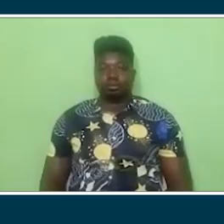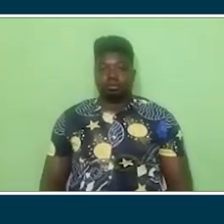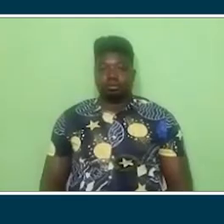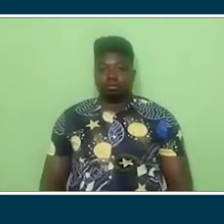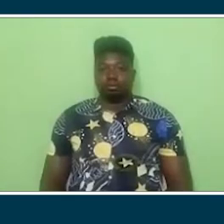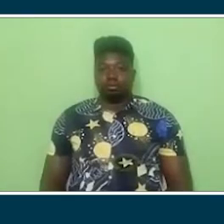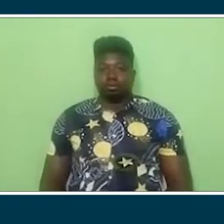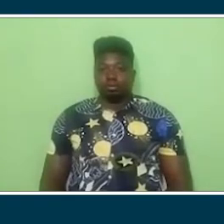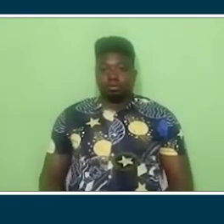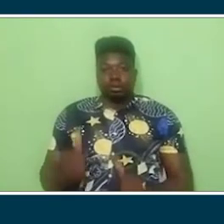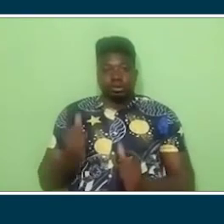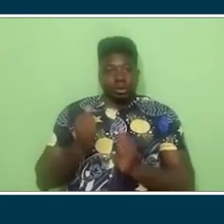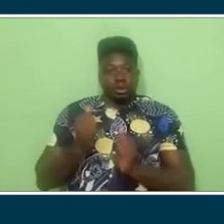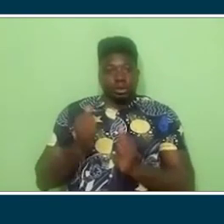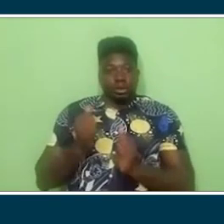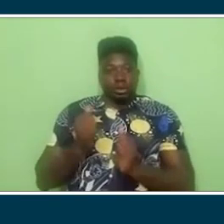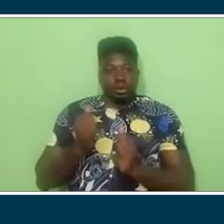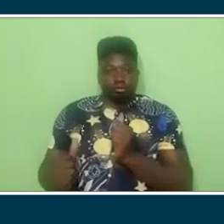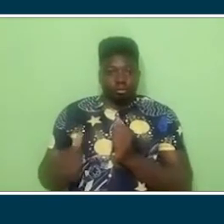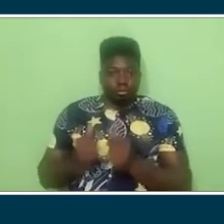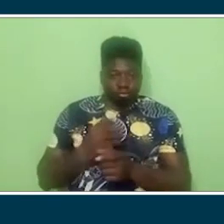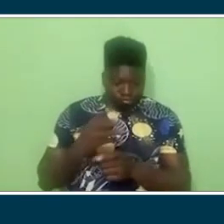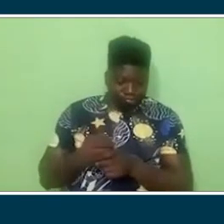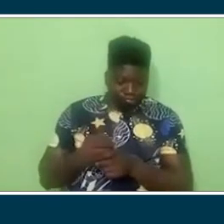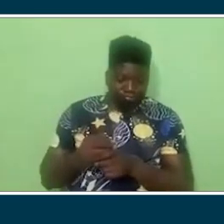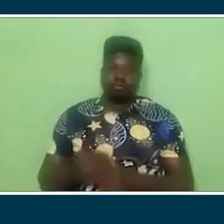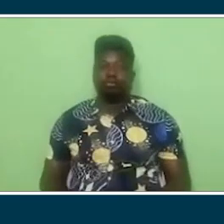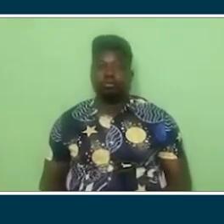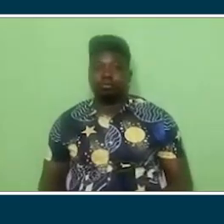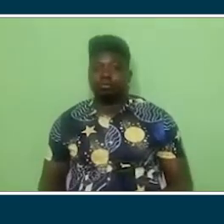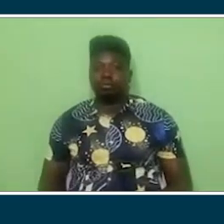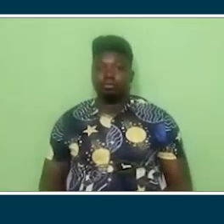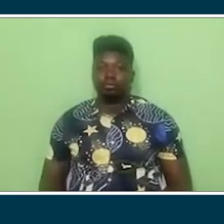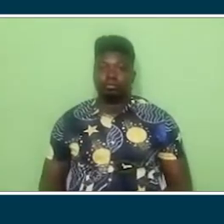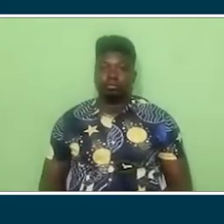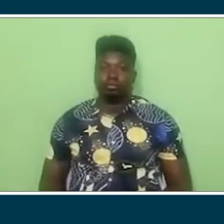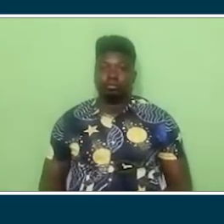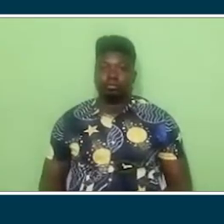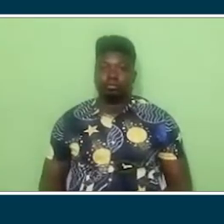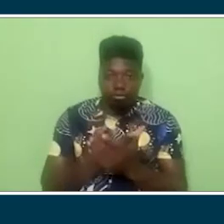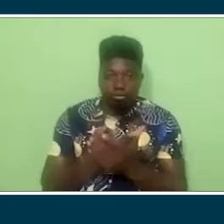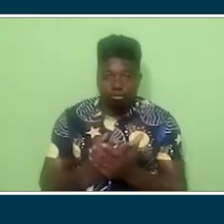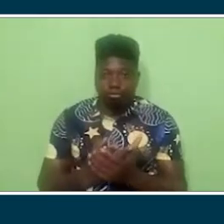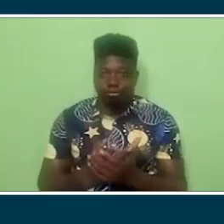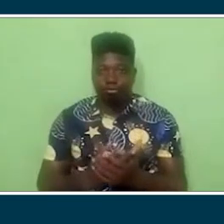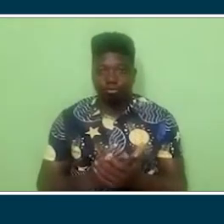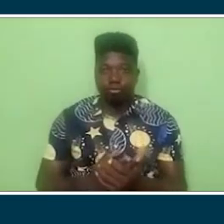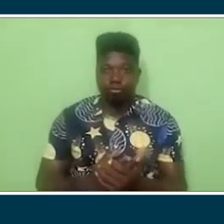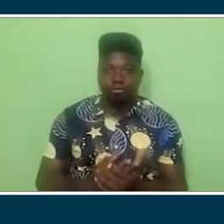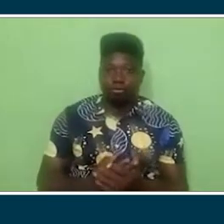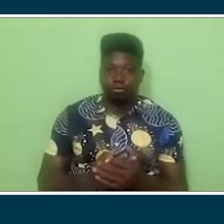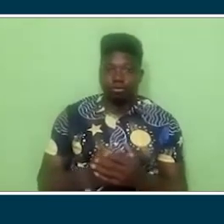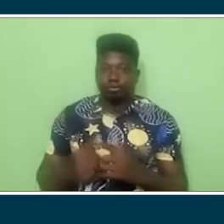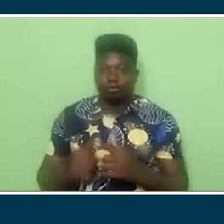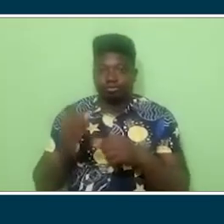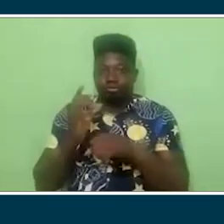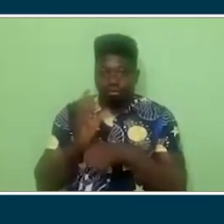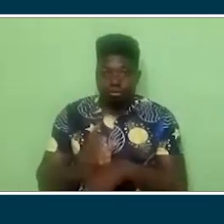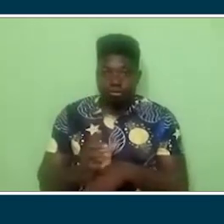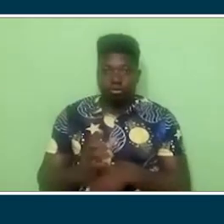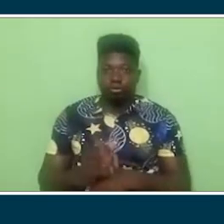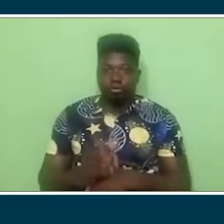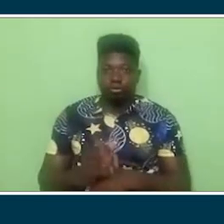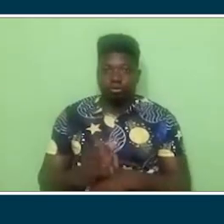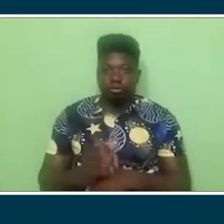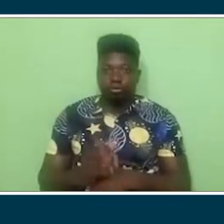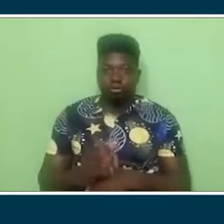inquisition, every expulsion operates on the same mechanisms that Leticia laid out that cancel culture does. So it's not because